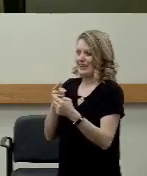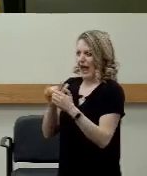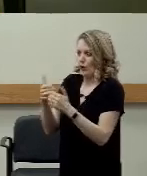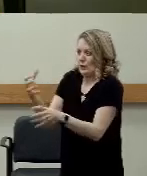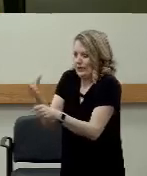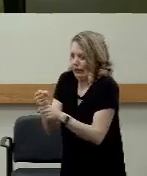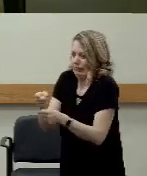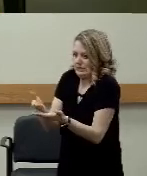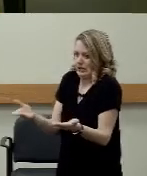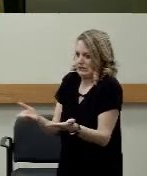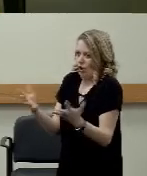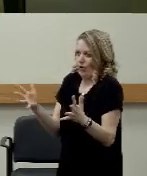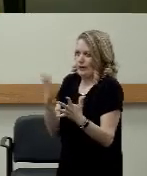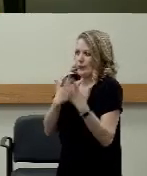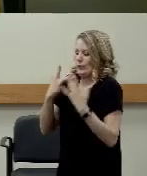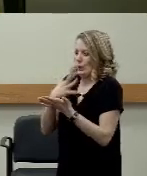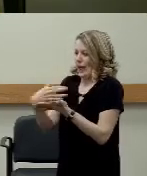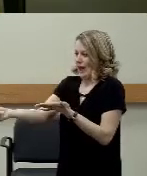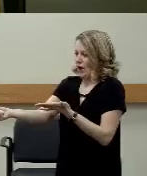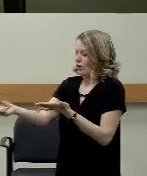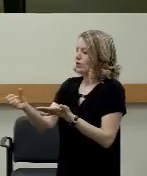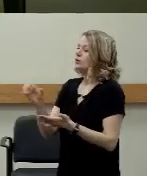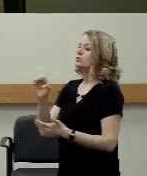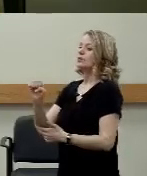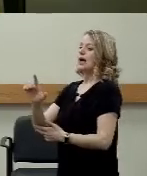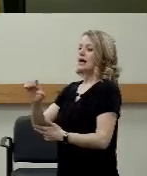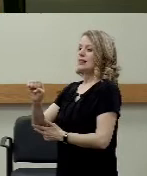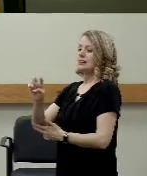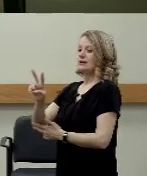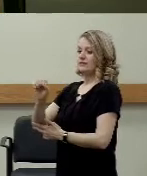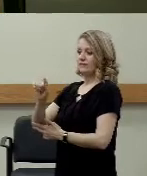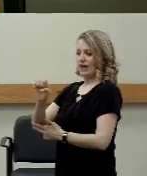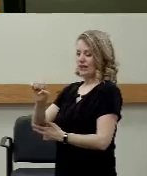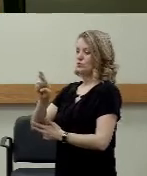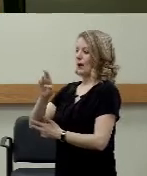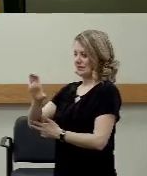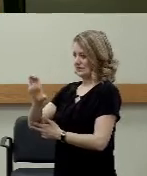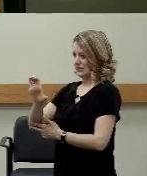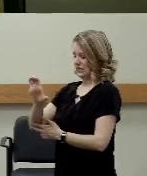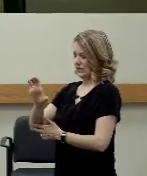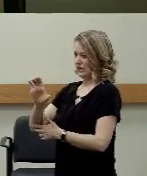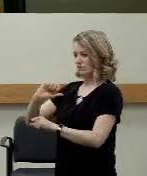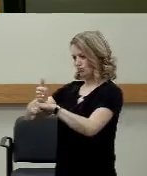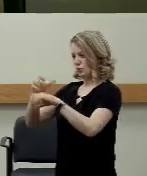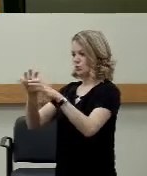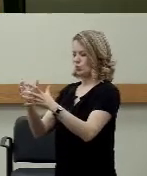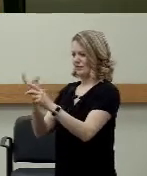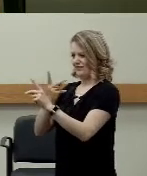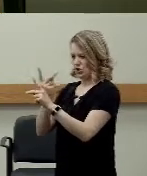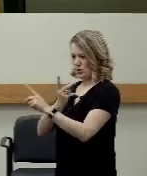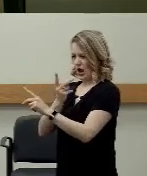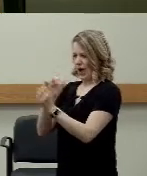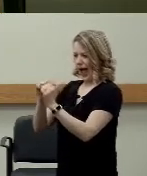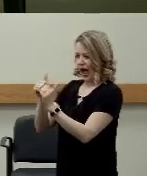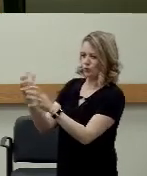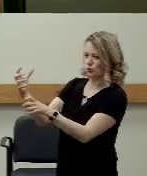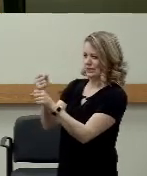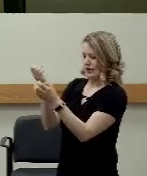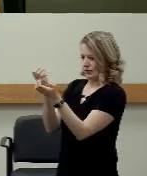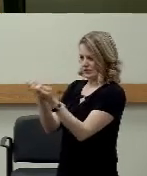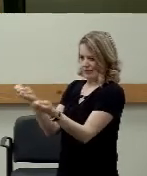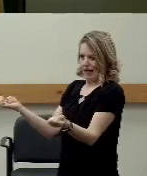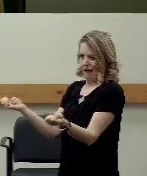items. So we have Elevate Rapid City has convened a group to work on supply chain, and I think we would be very